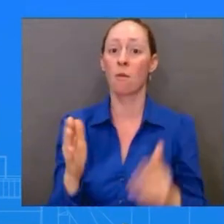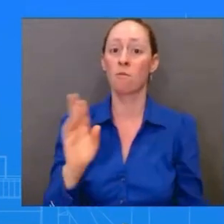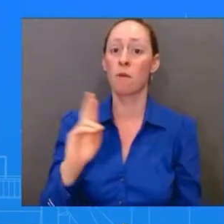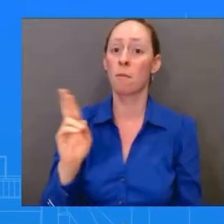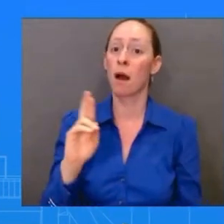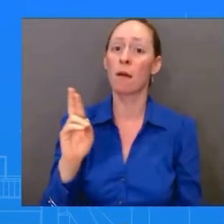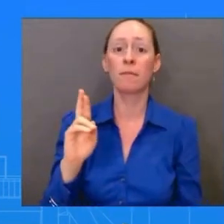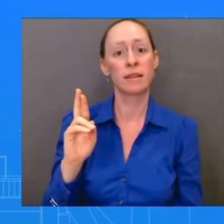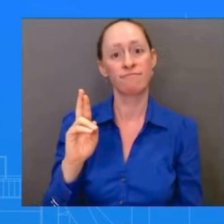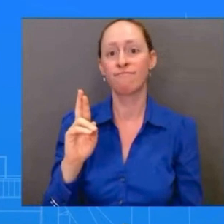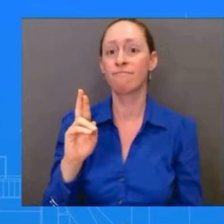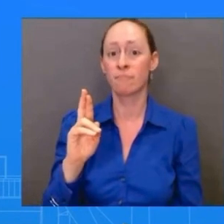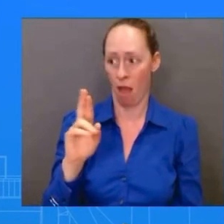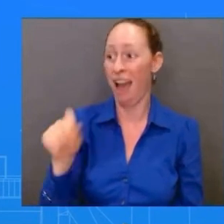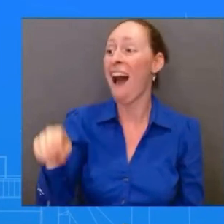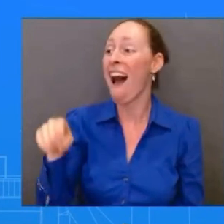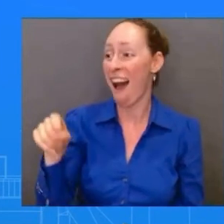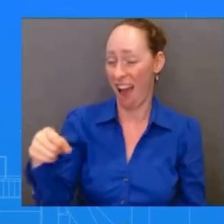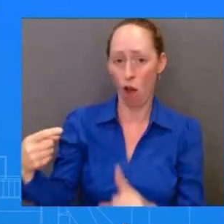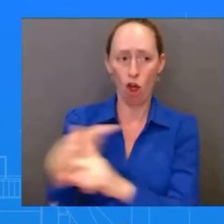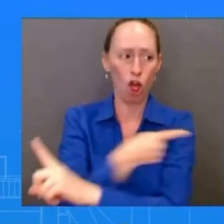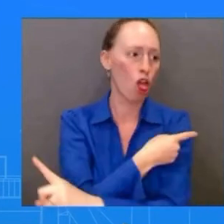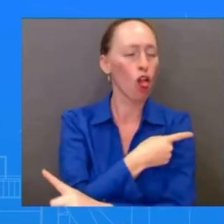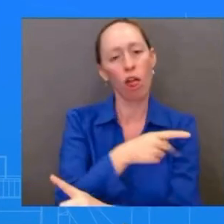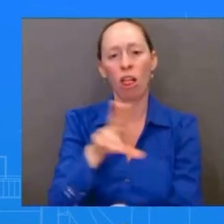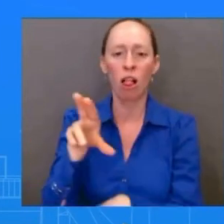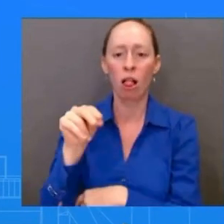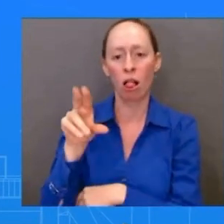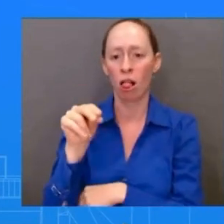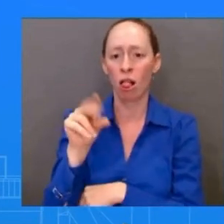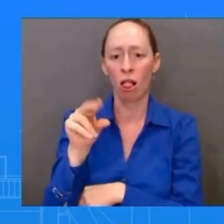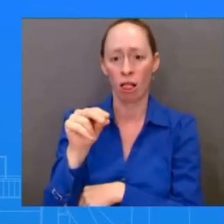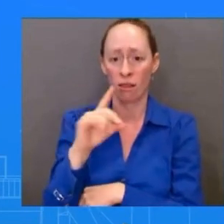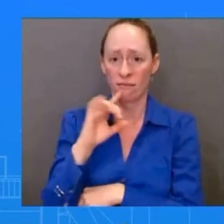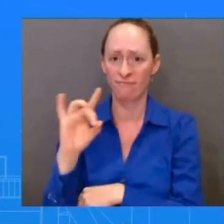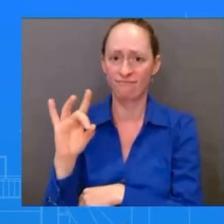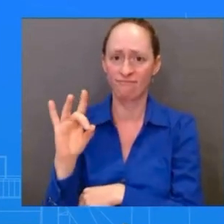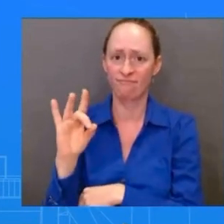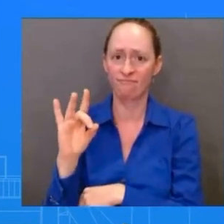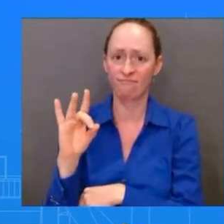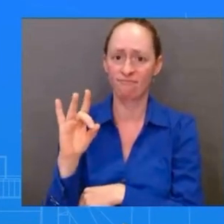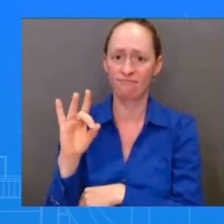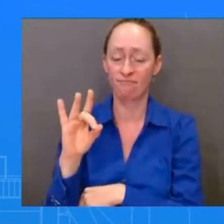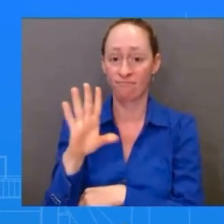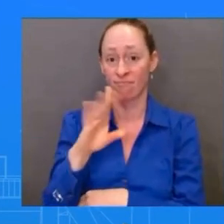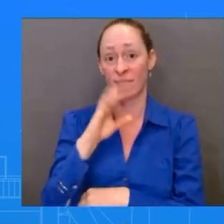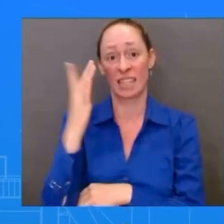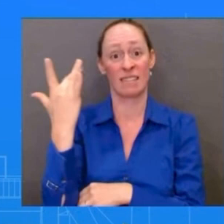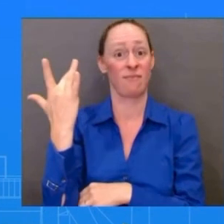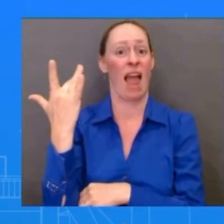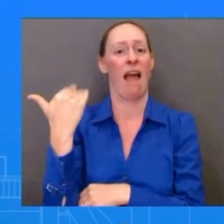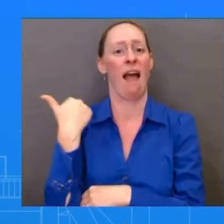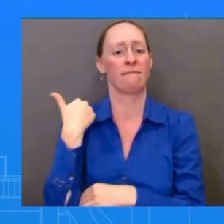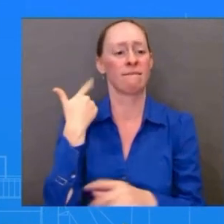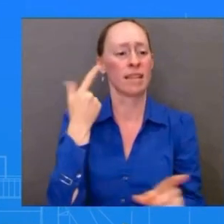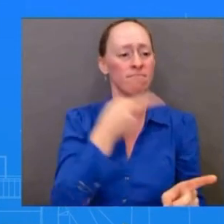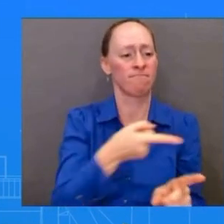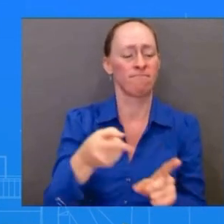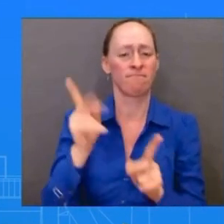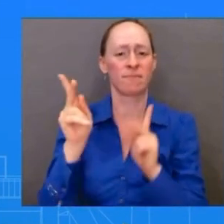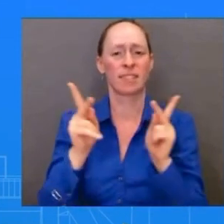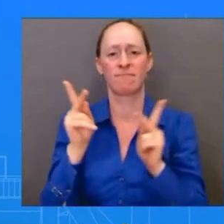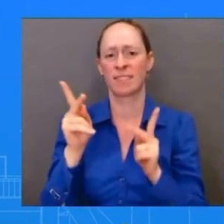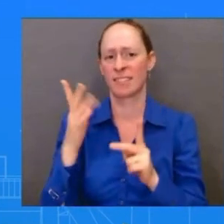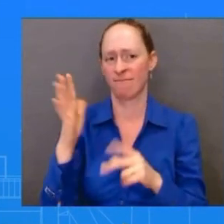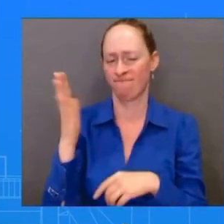members of their party. Breaking this promise would inflict painful costs on the country, making troops and Border